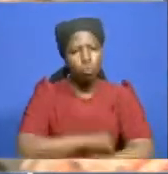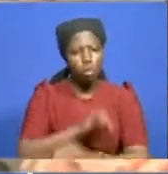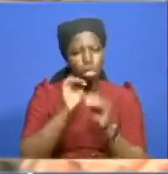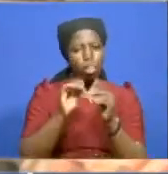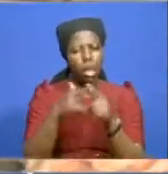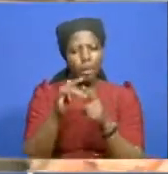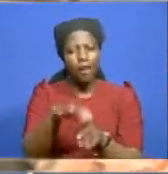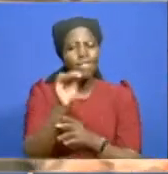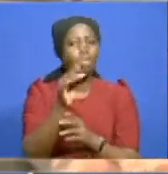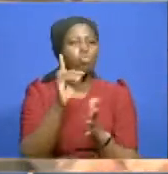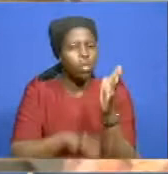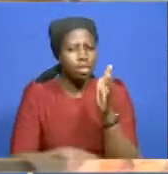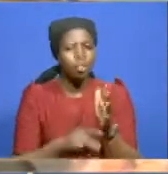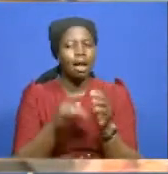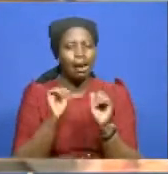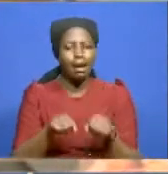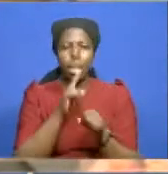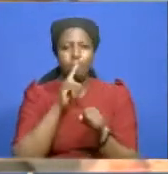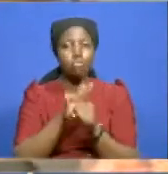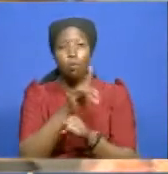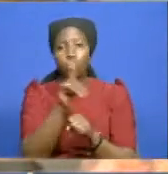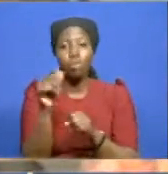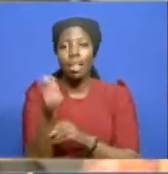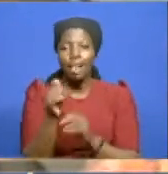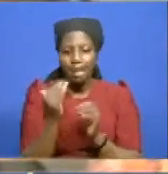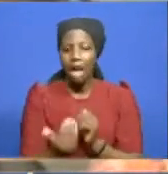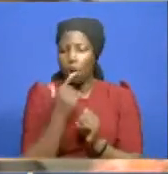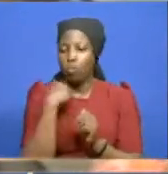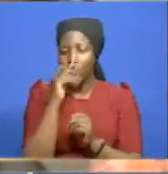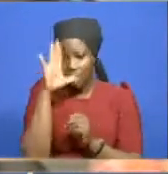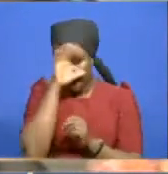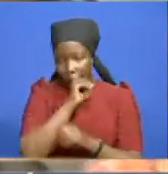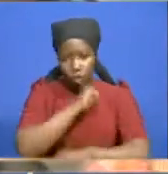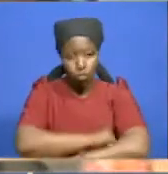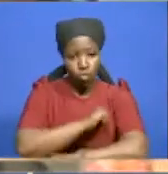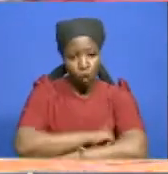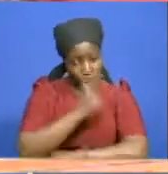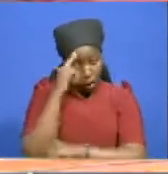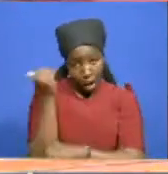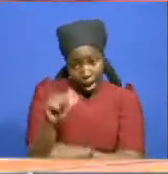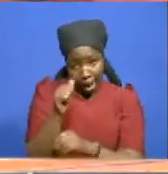what's... And I can assure you, any child who is at home for no good reason, action will be taken.